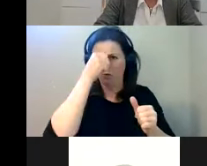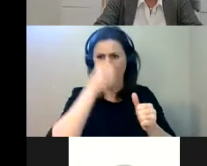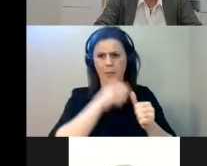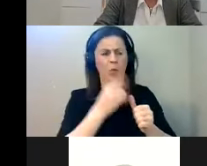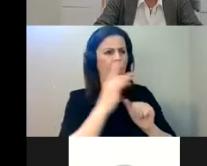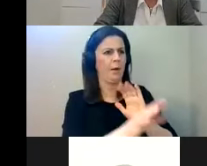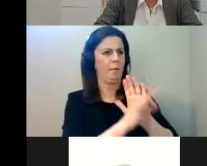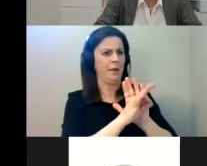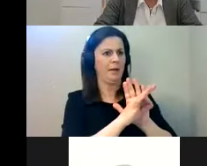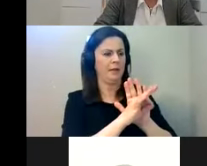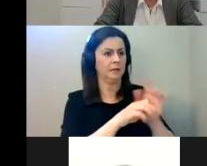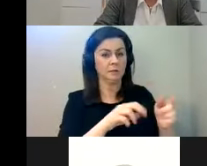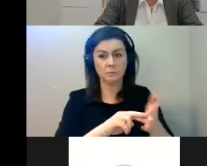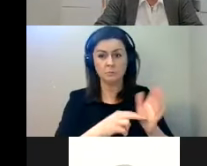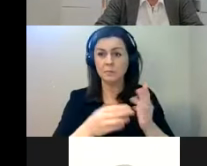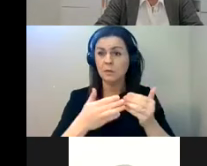a POA?